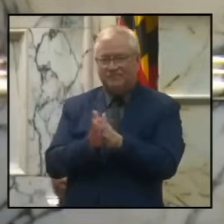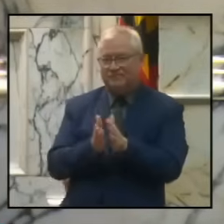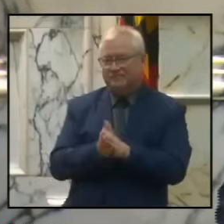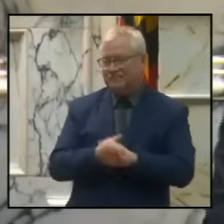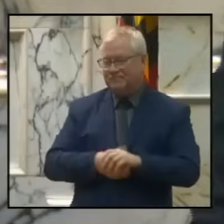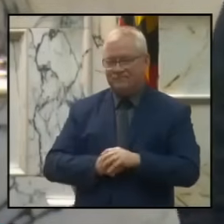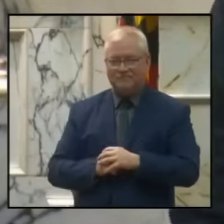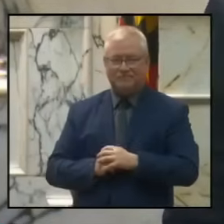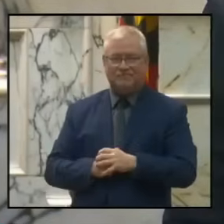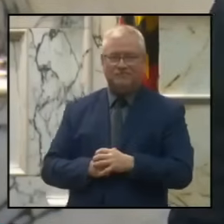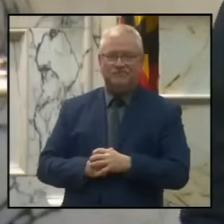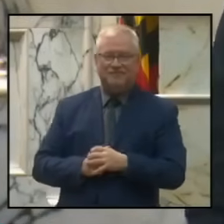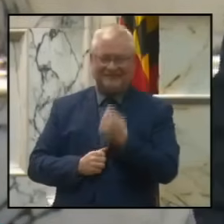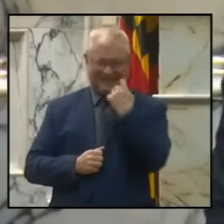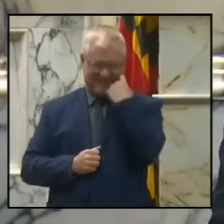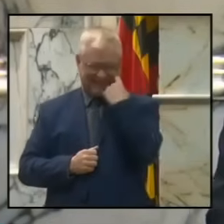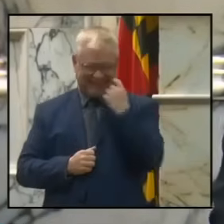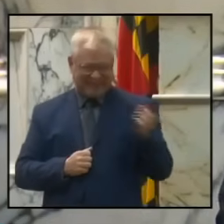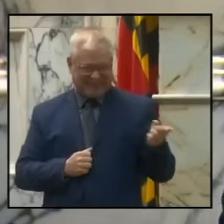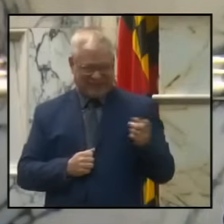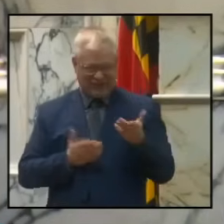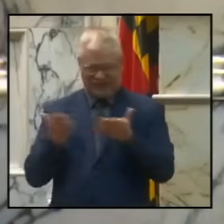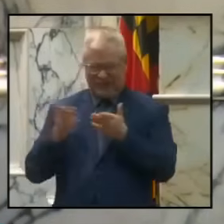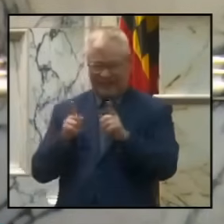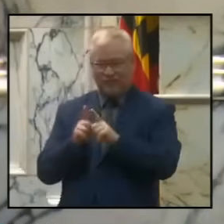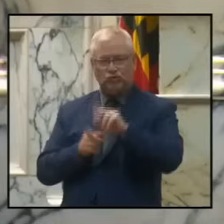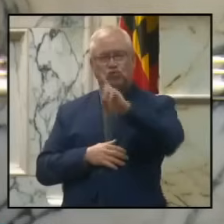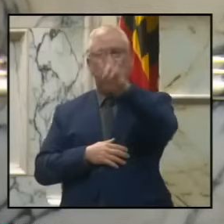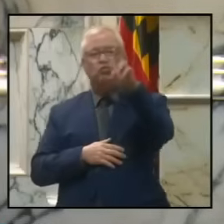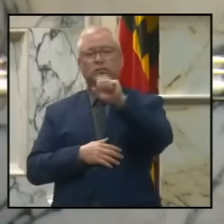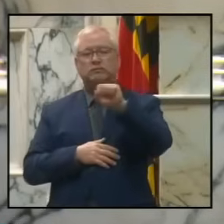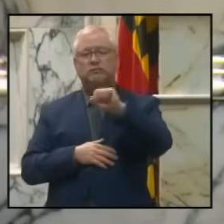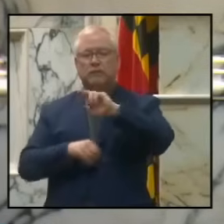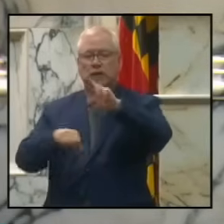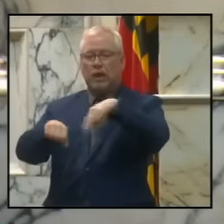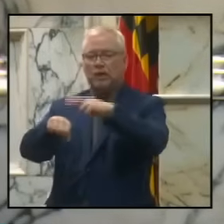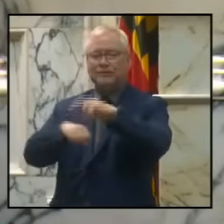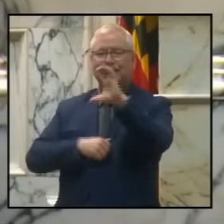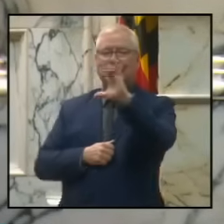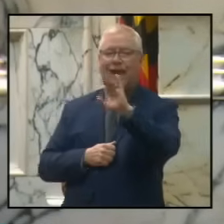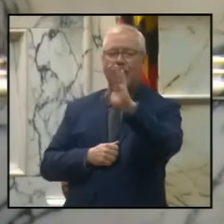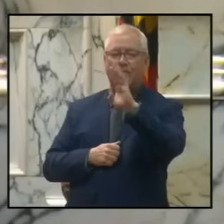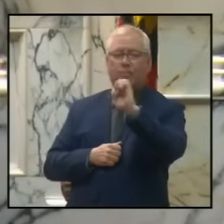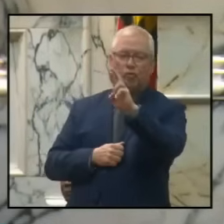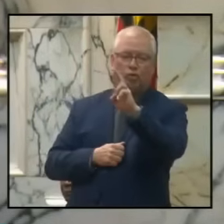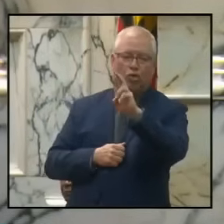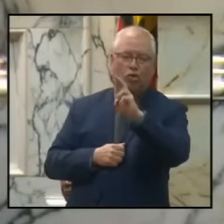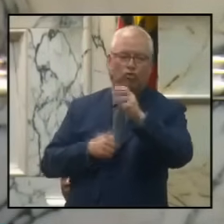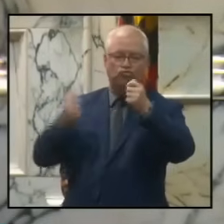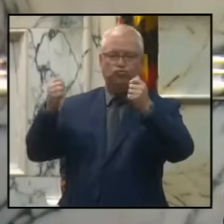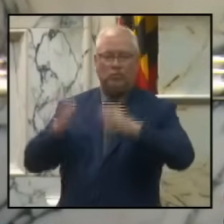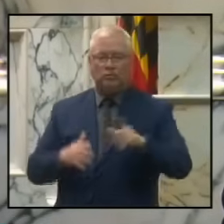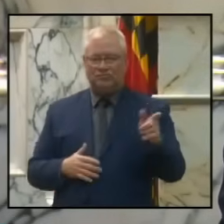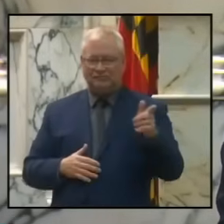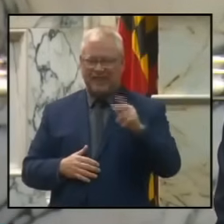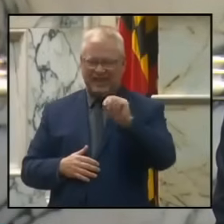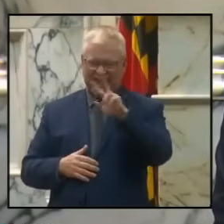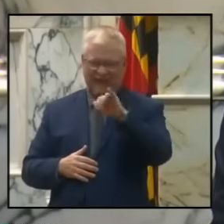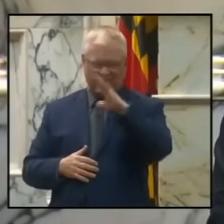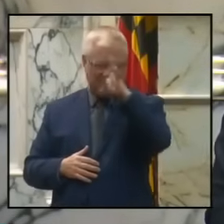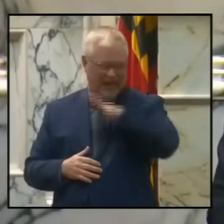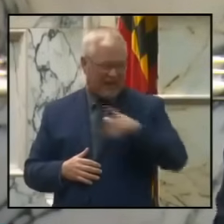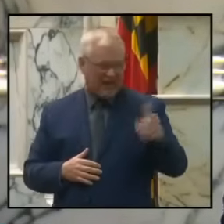Most recently, he served as the United States National Cyber Director. He's a Navy guy, but I'm not going to hold that against him.